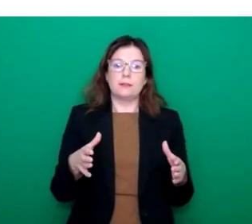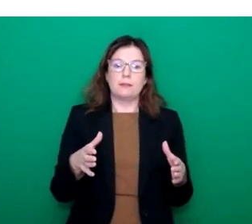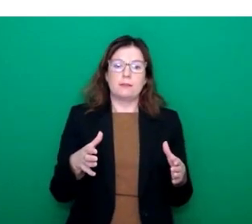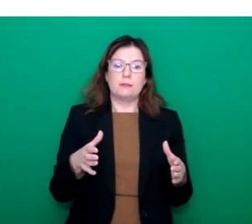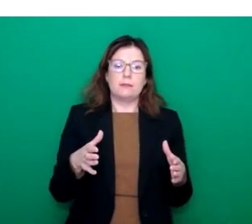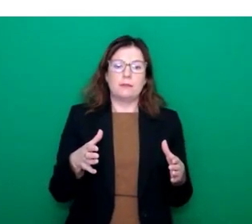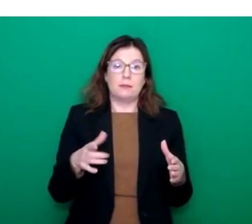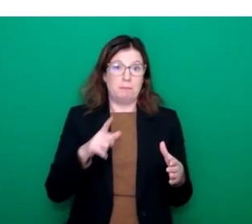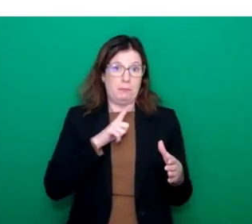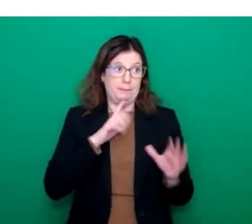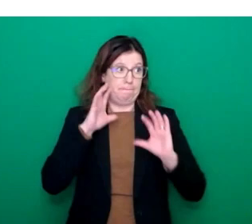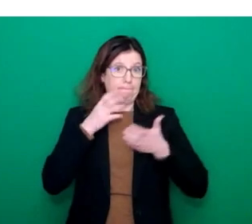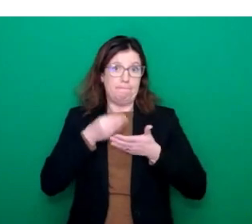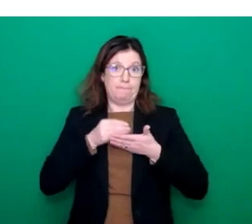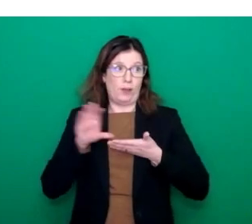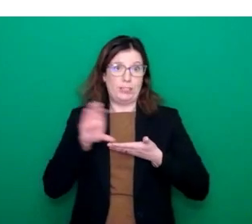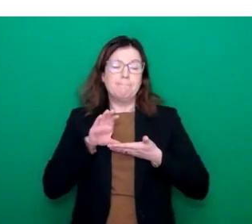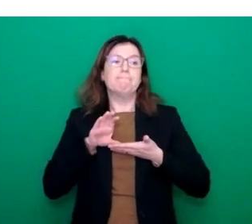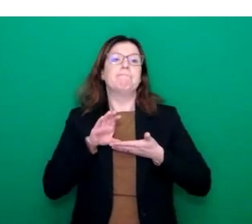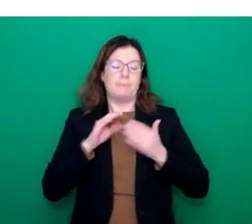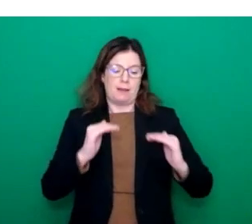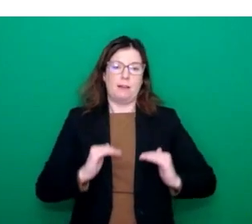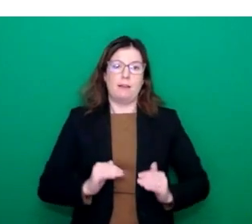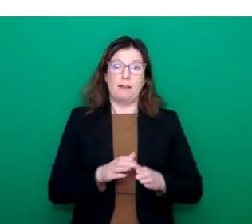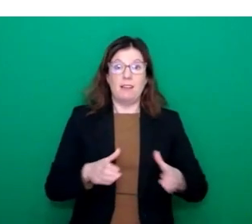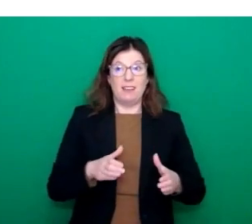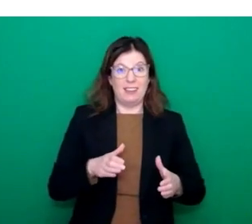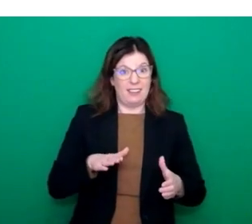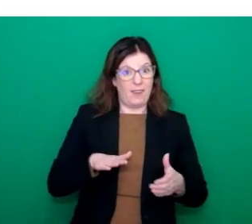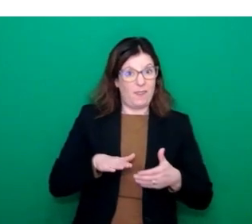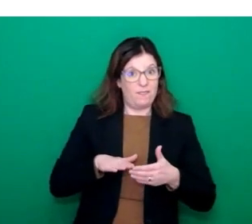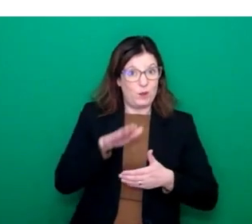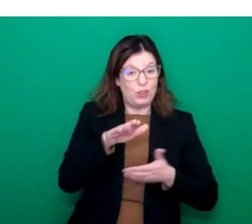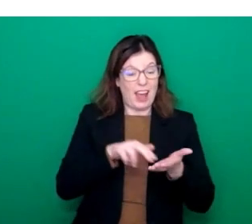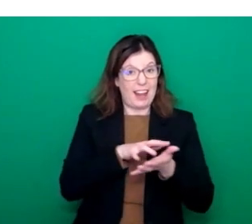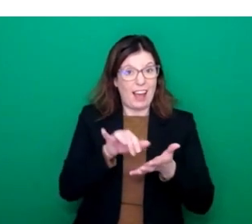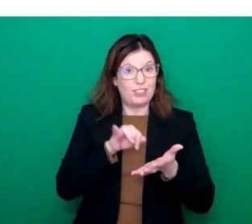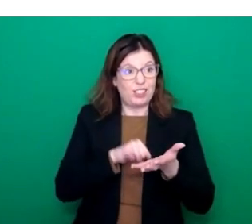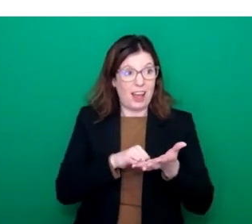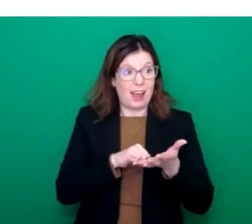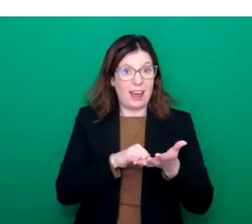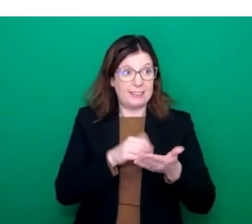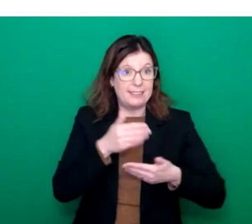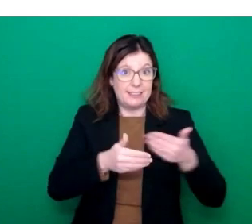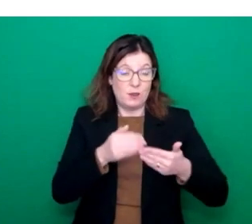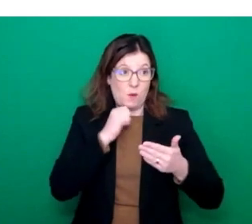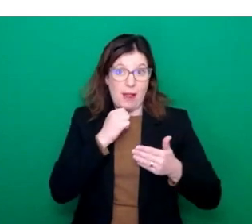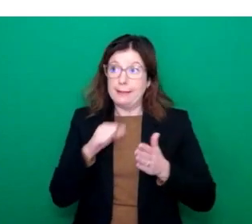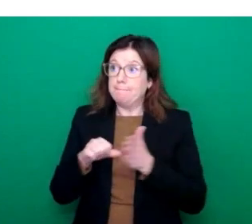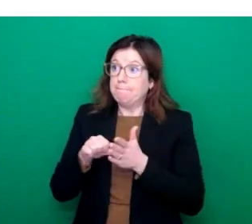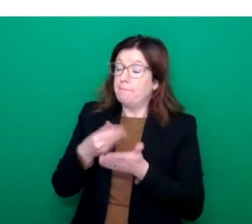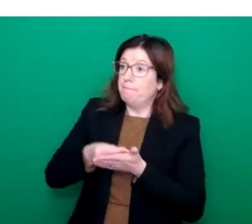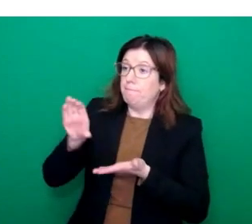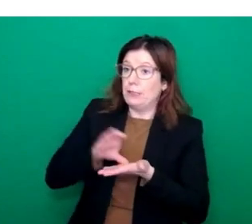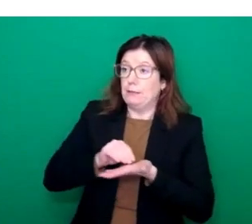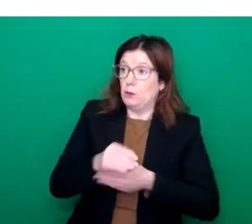on funding, and potentially those restrictions will get worse as the NHS moves forward. So